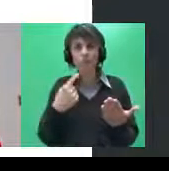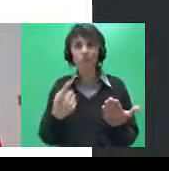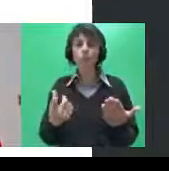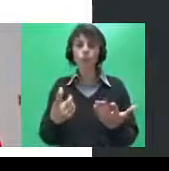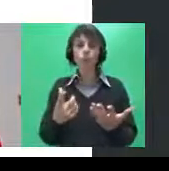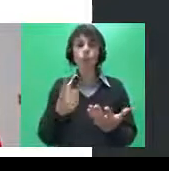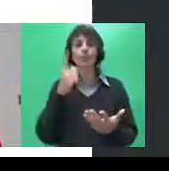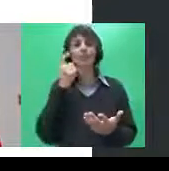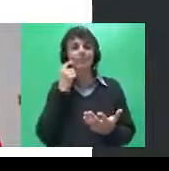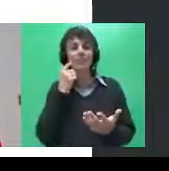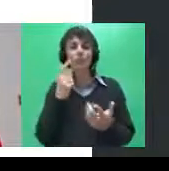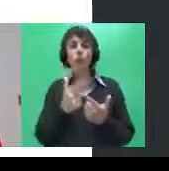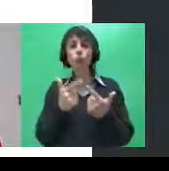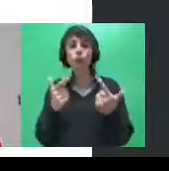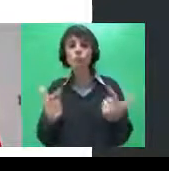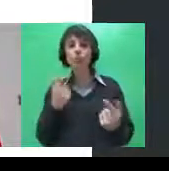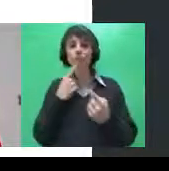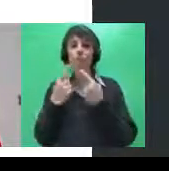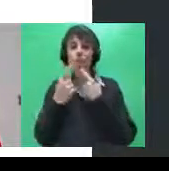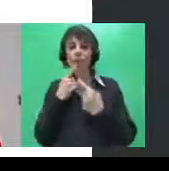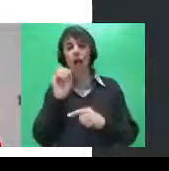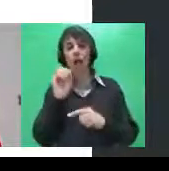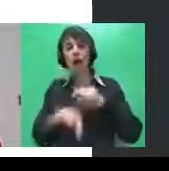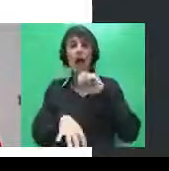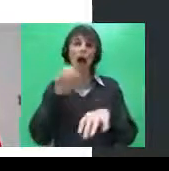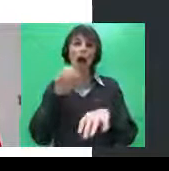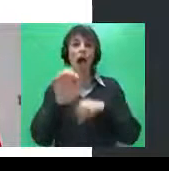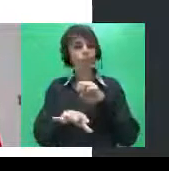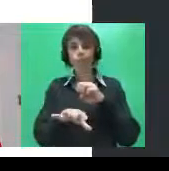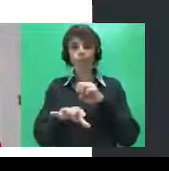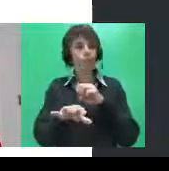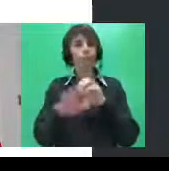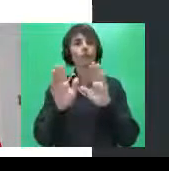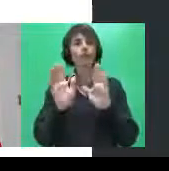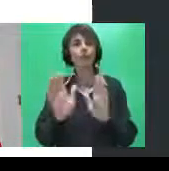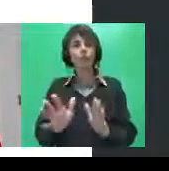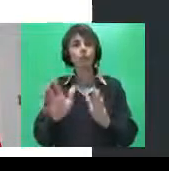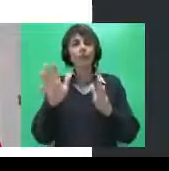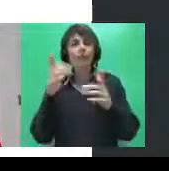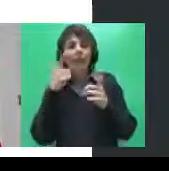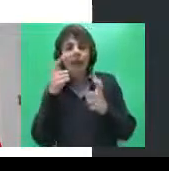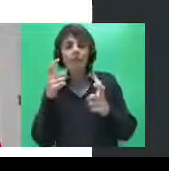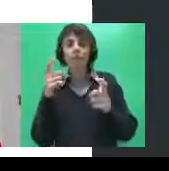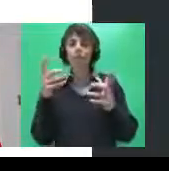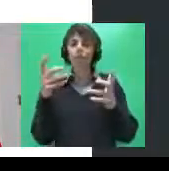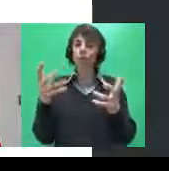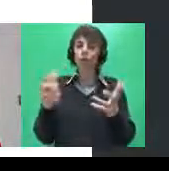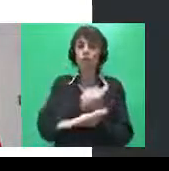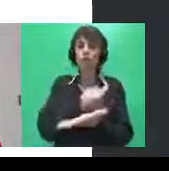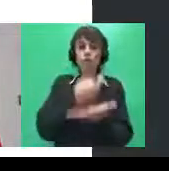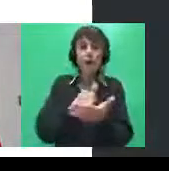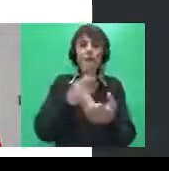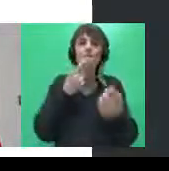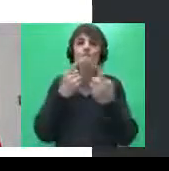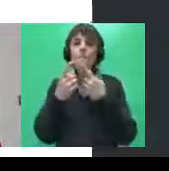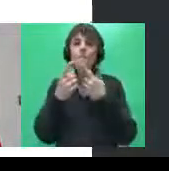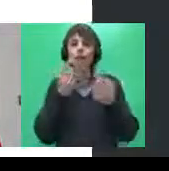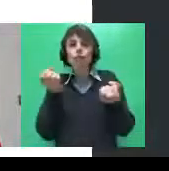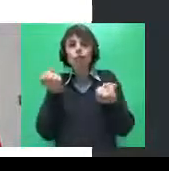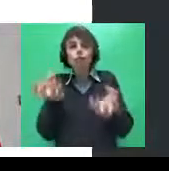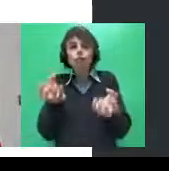overload. And that's really difficult, because that means it's a really difficult balance to strike around how you get the amount and type of information right and how you get it